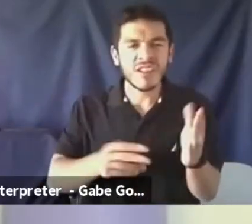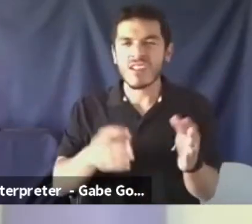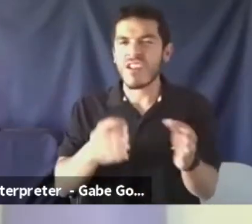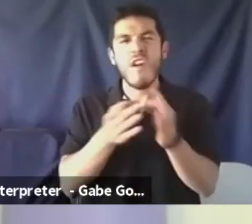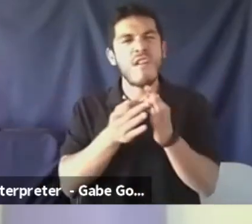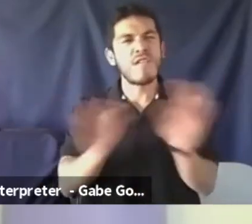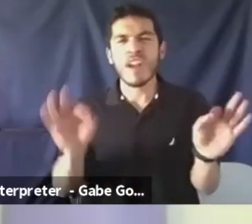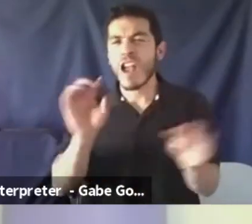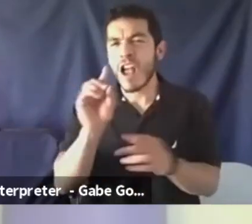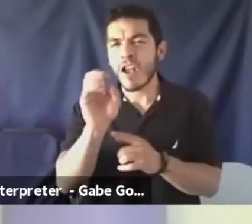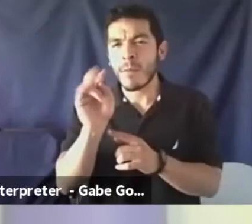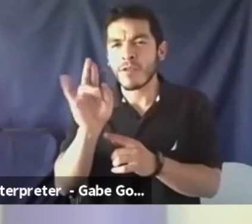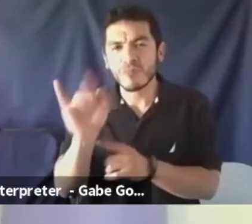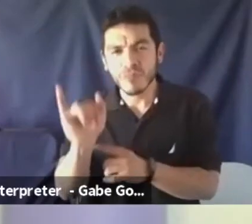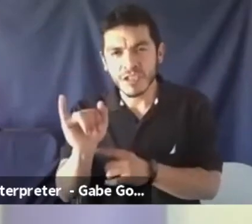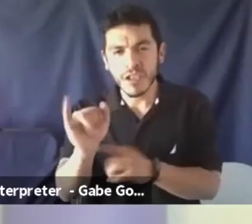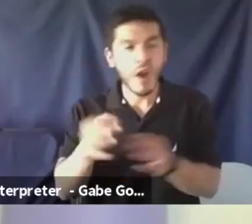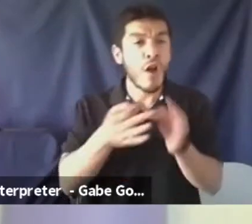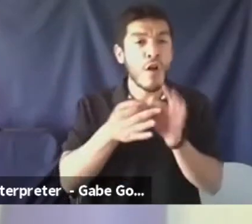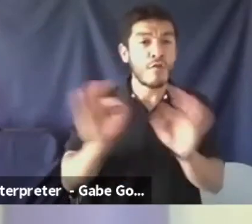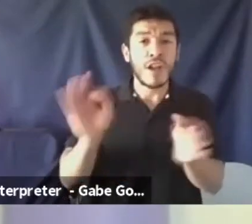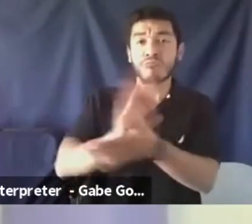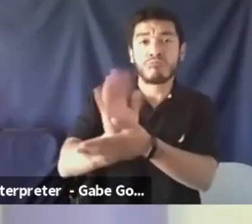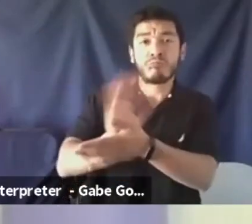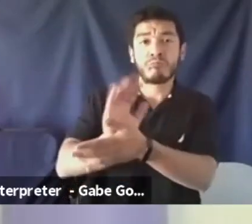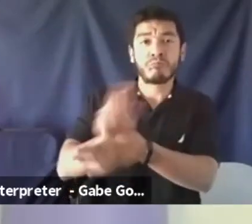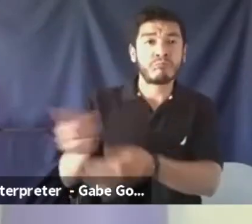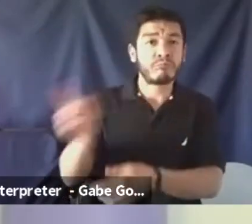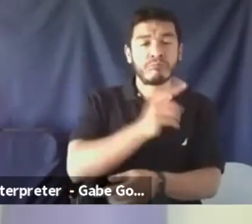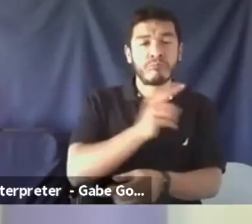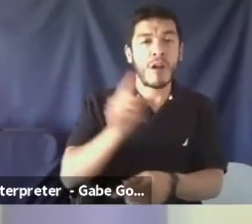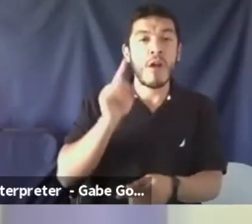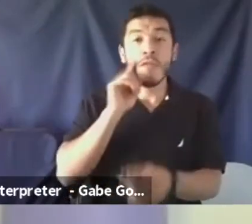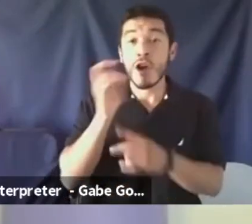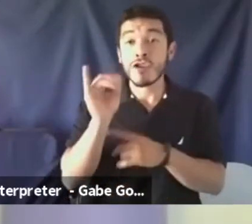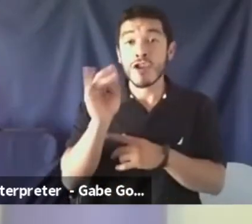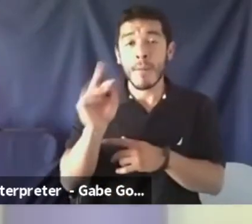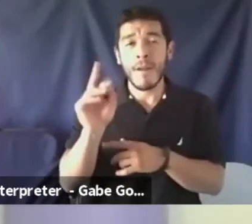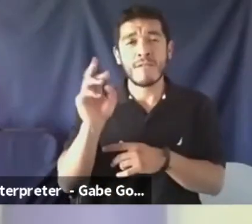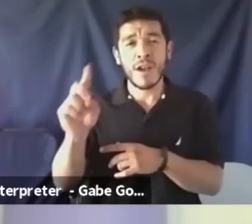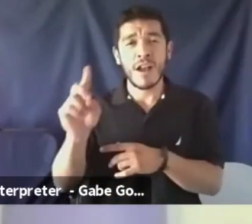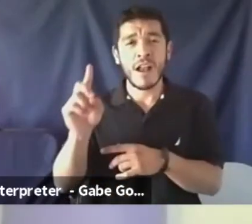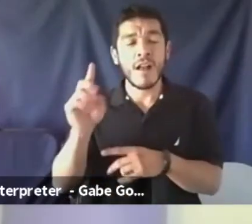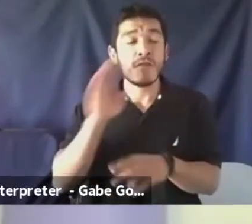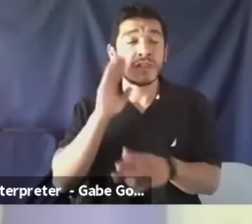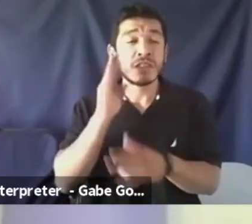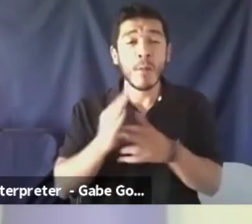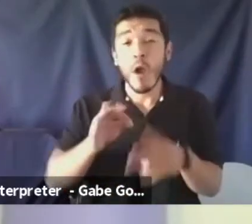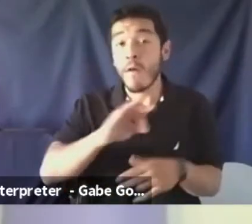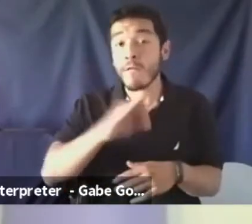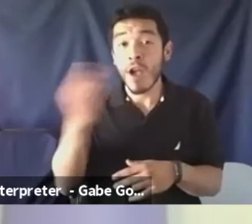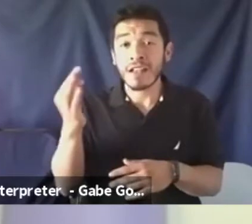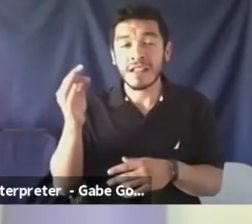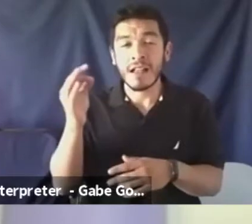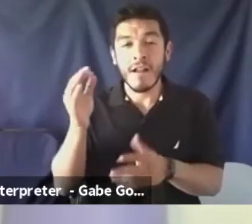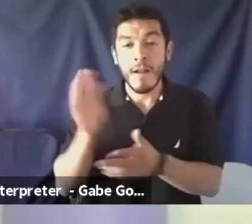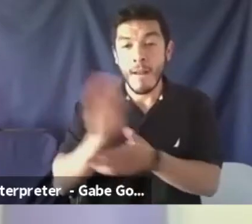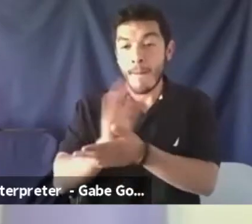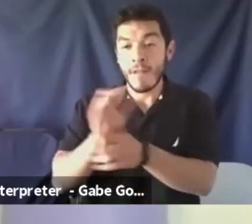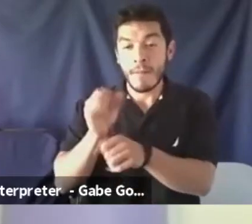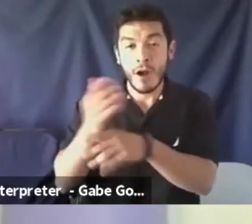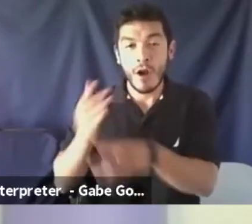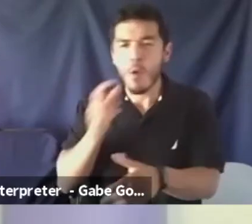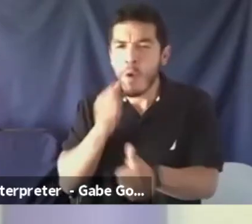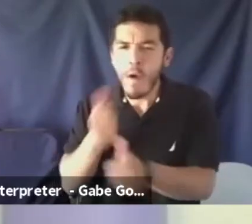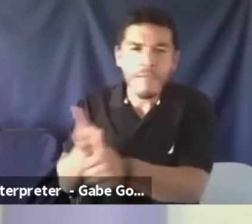free, footage, of Chairman Fred and some French documentarians that were following him around during that time. We're also